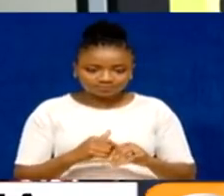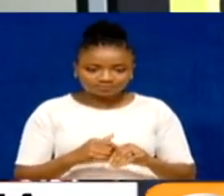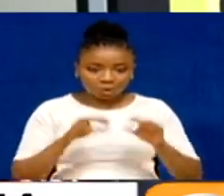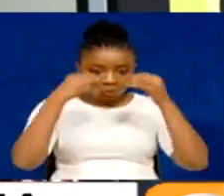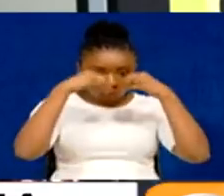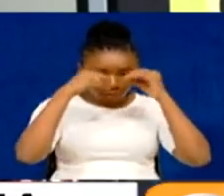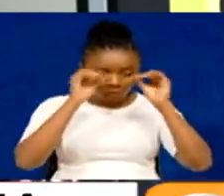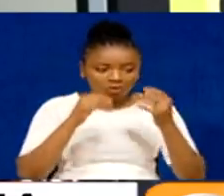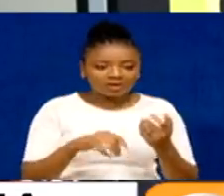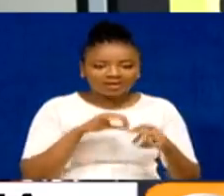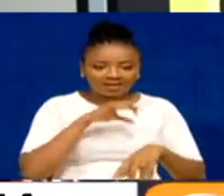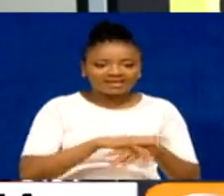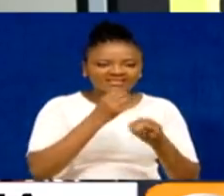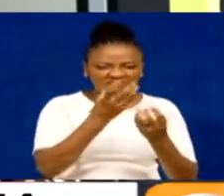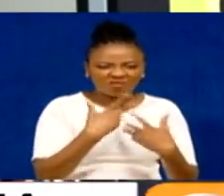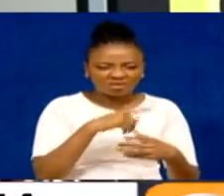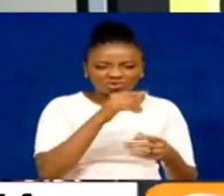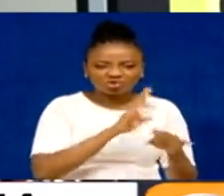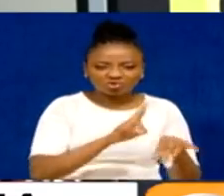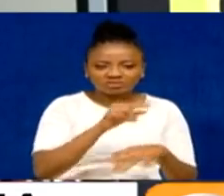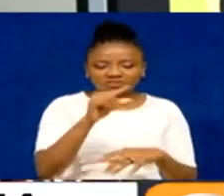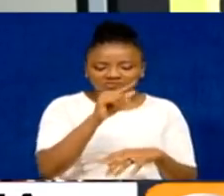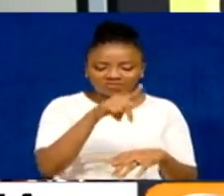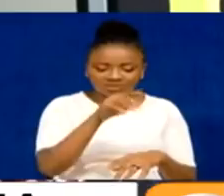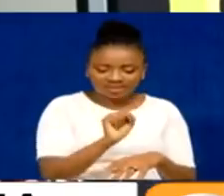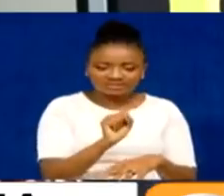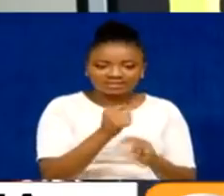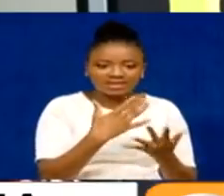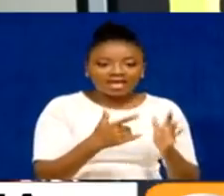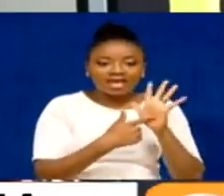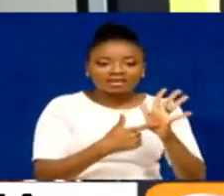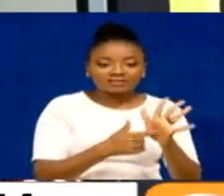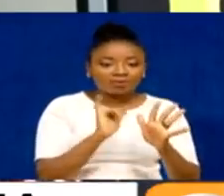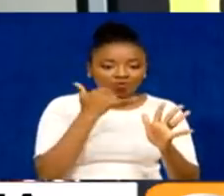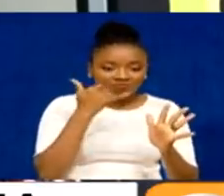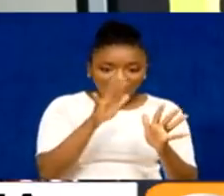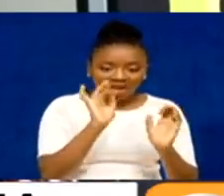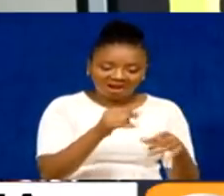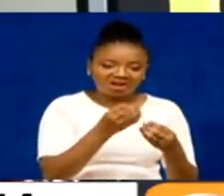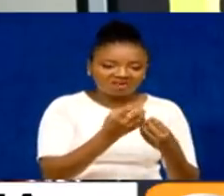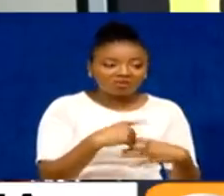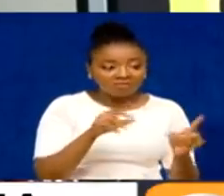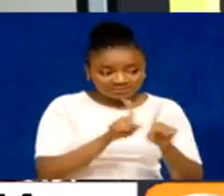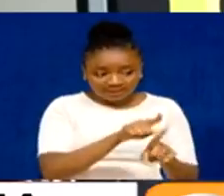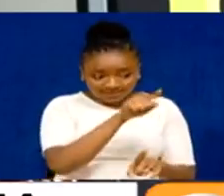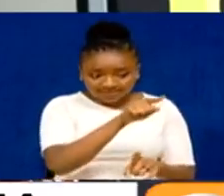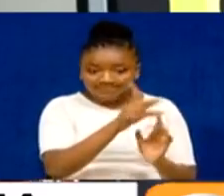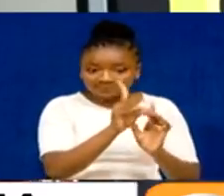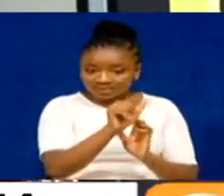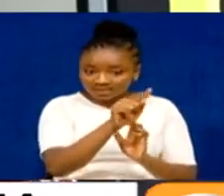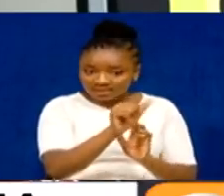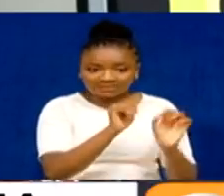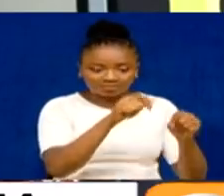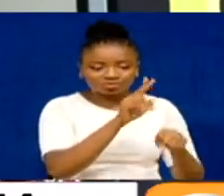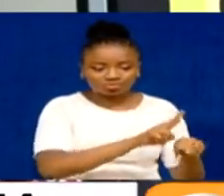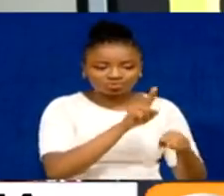Google, where they collect it using the GPS-enabled devices. For example, your phone. That data can also be used